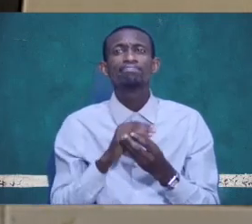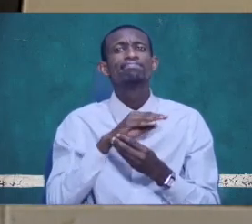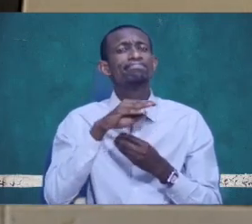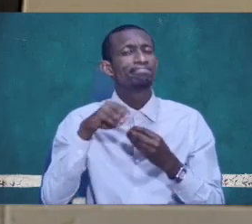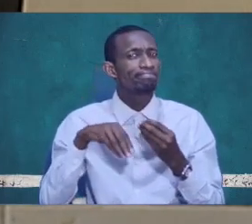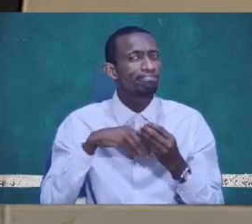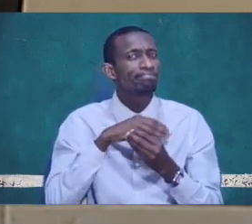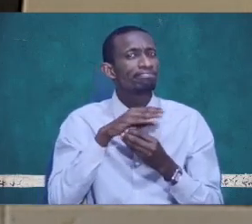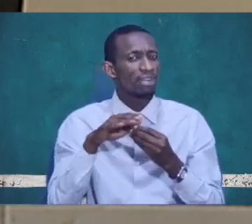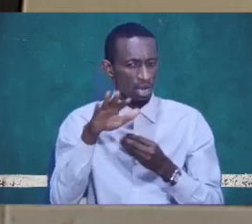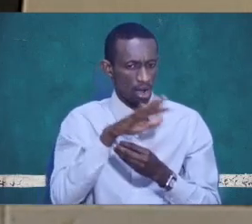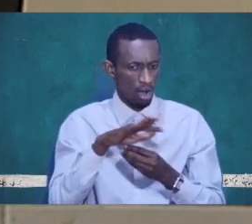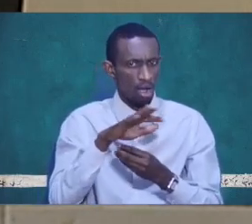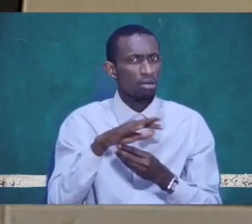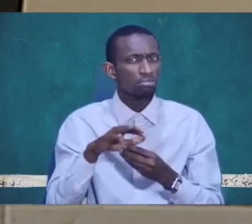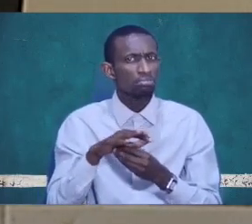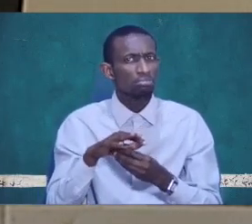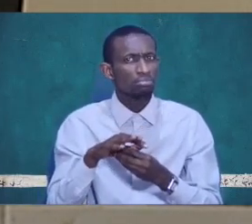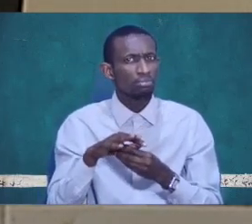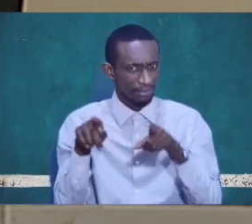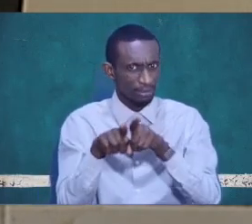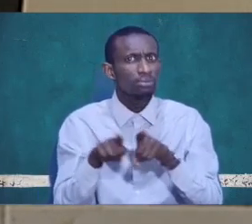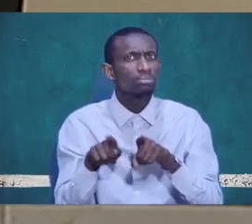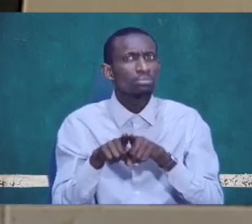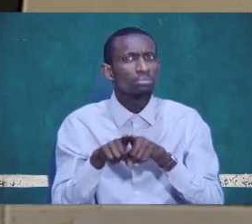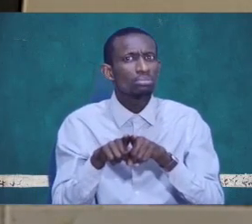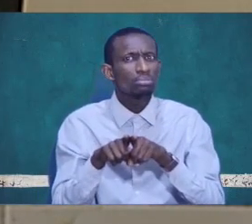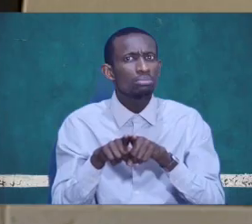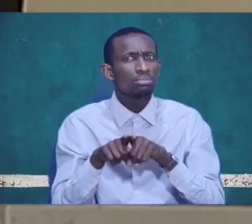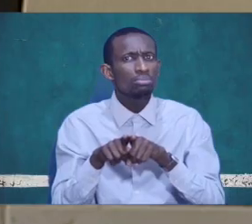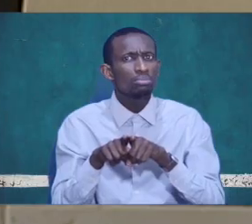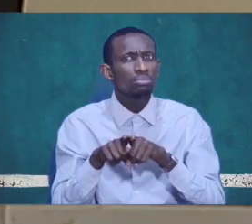the same distance from the nucleus?